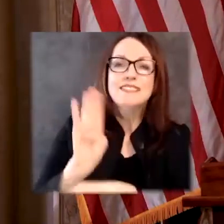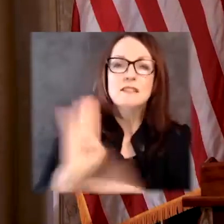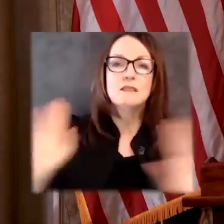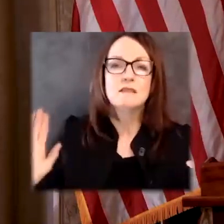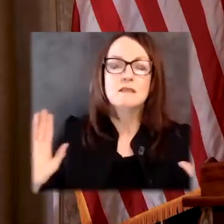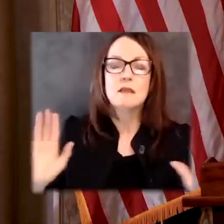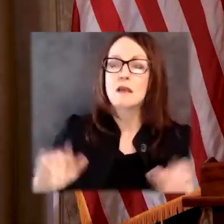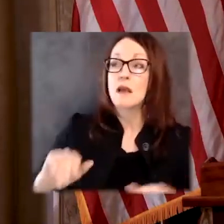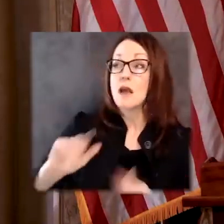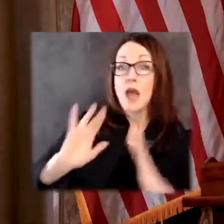It's a necessity.